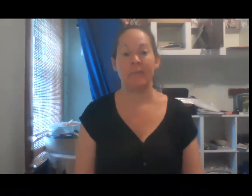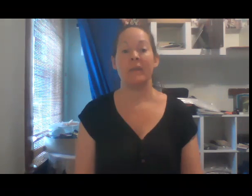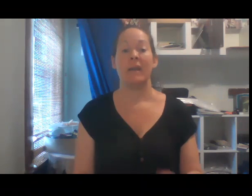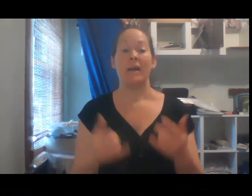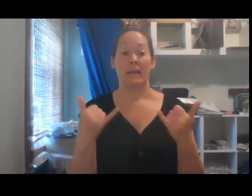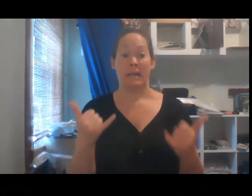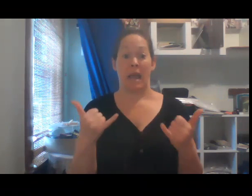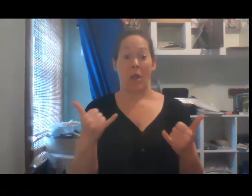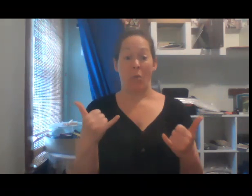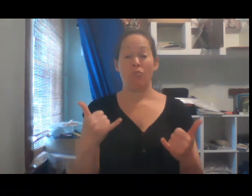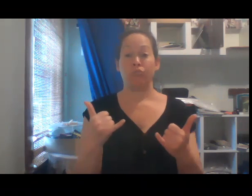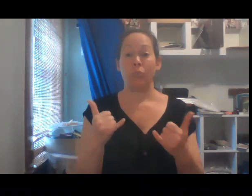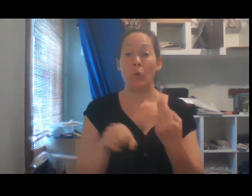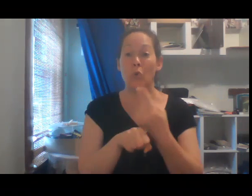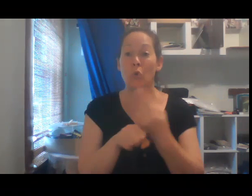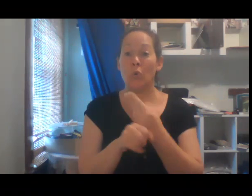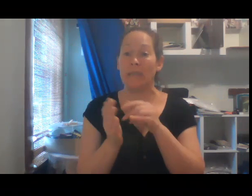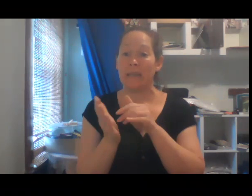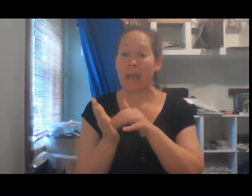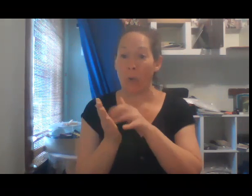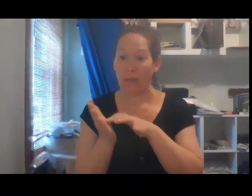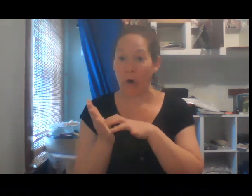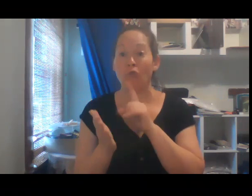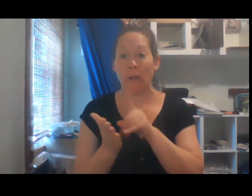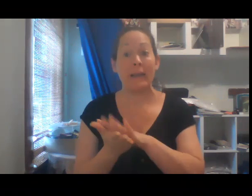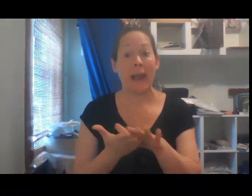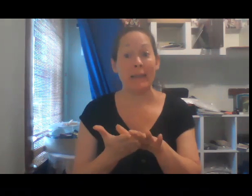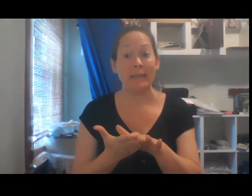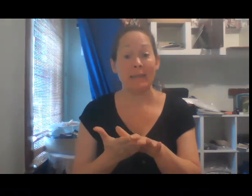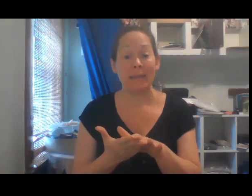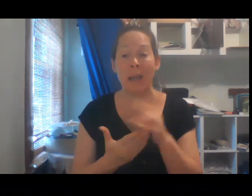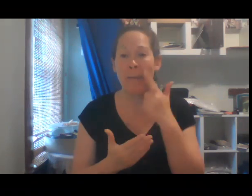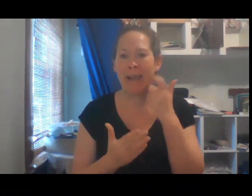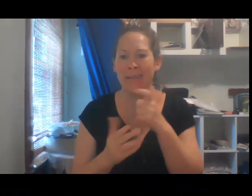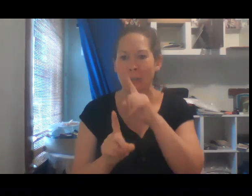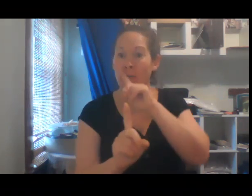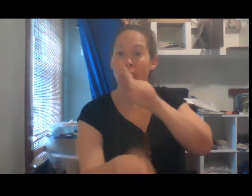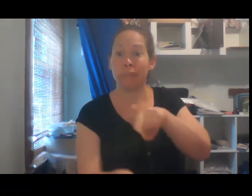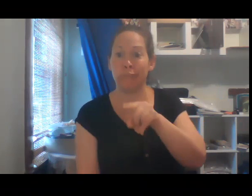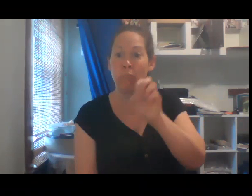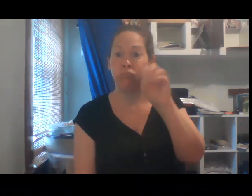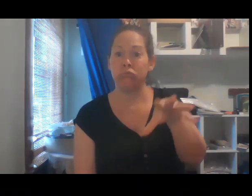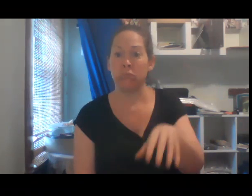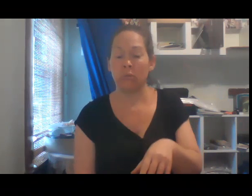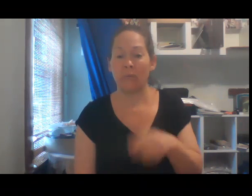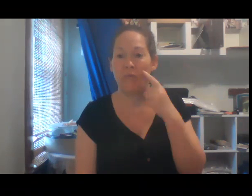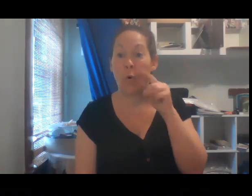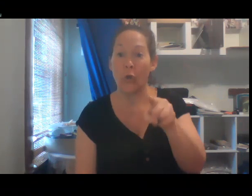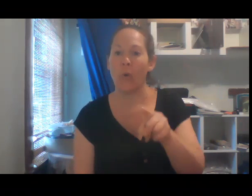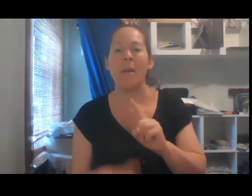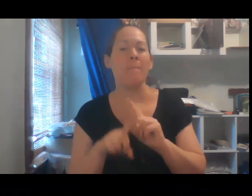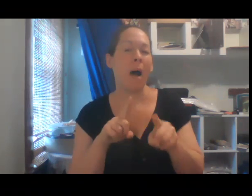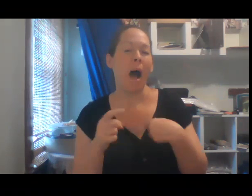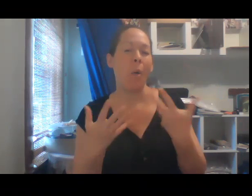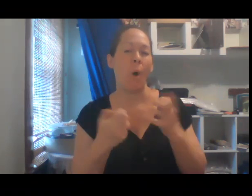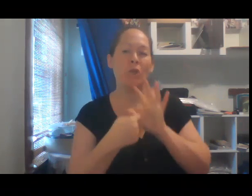Now, in a calculator world, it's really, really nice. Our calculator is going to spit out a number for this. But I want to show something. I said